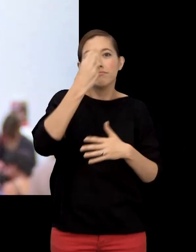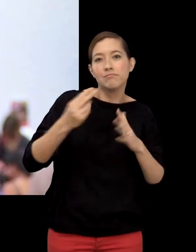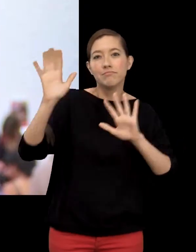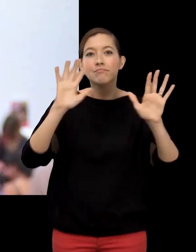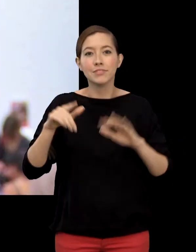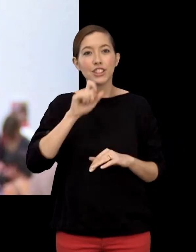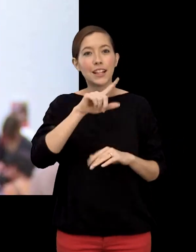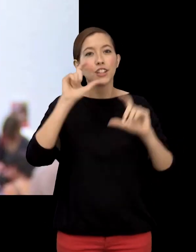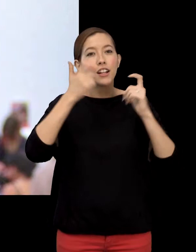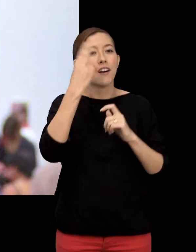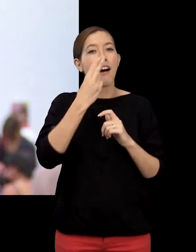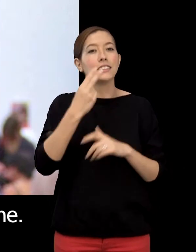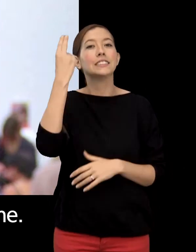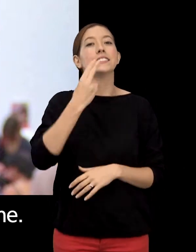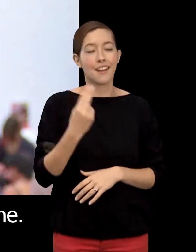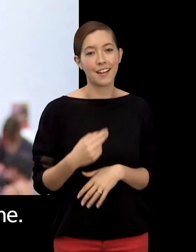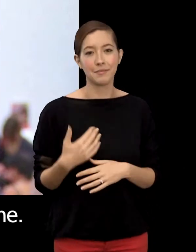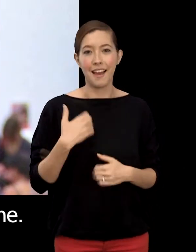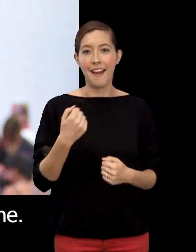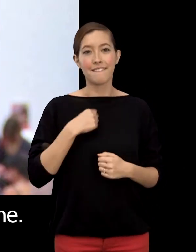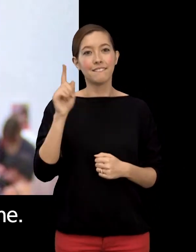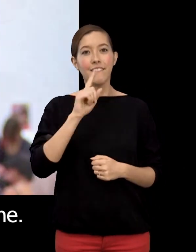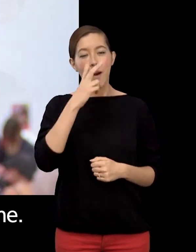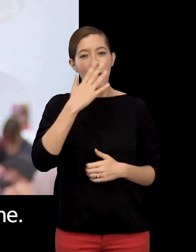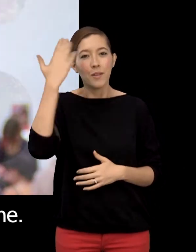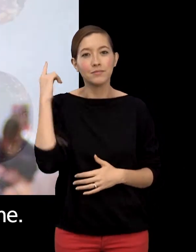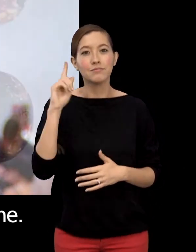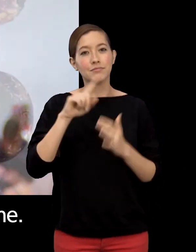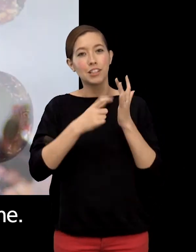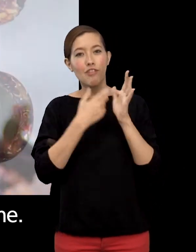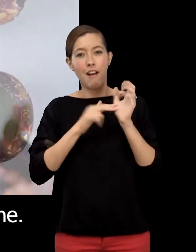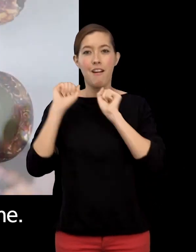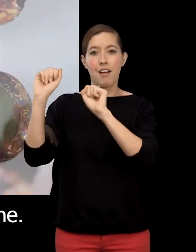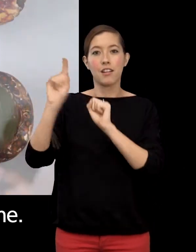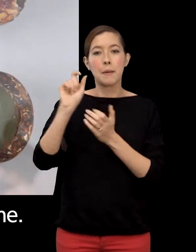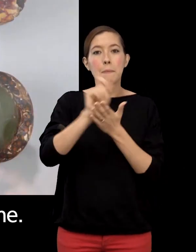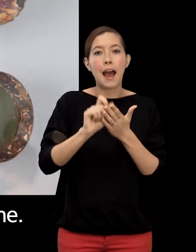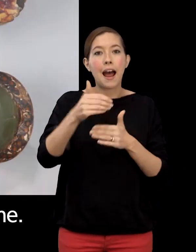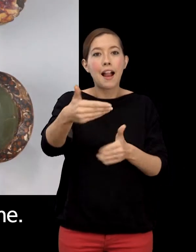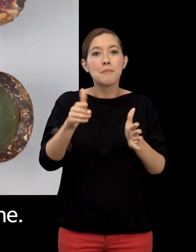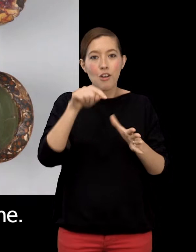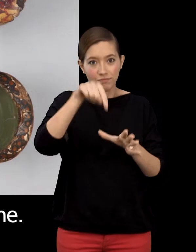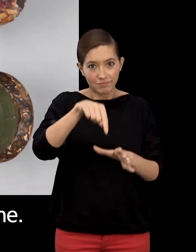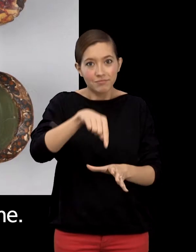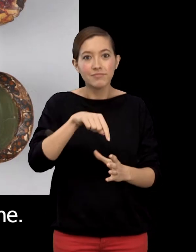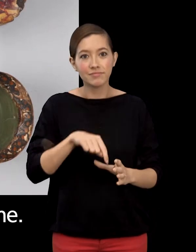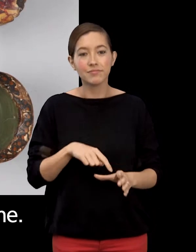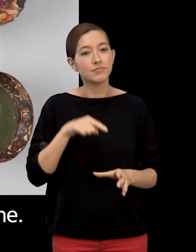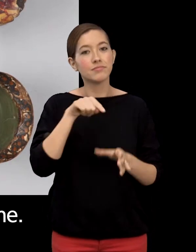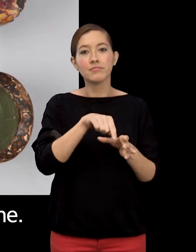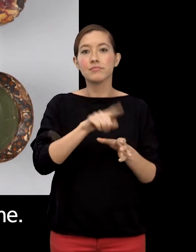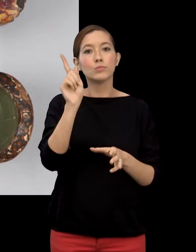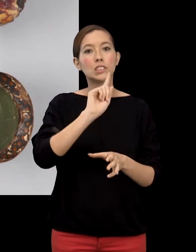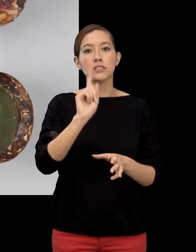College of Art and Design. And I have this old Iranian pen box in front